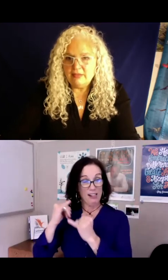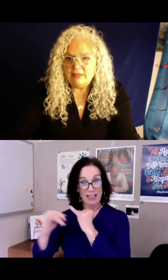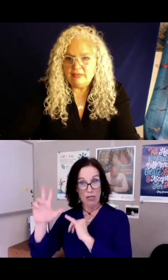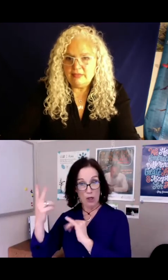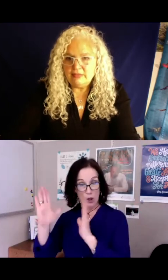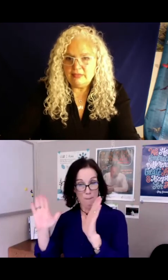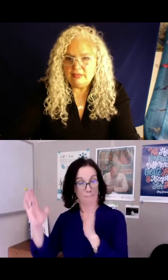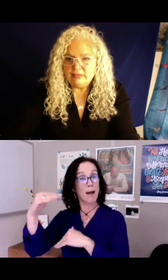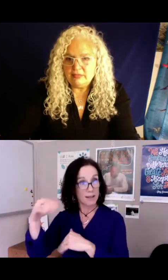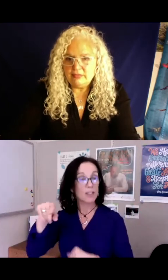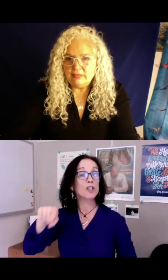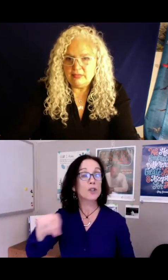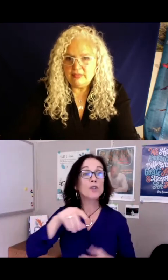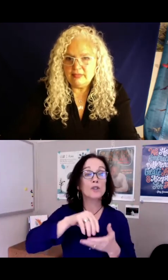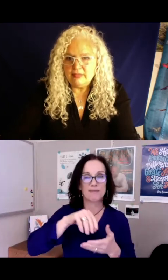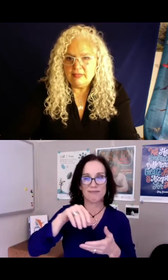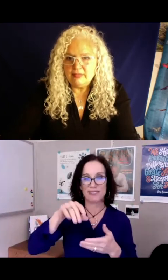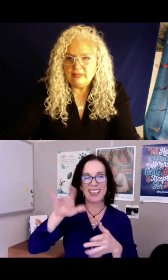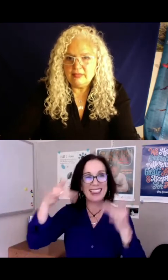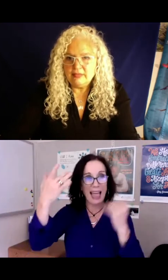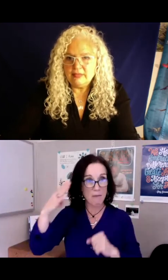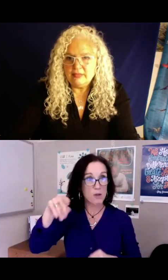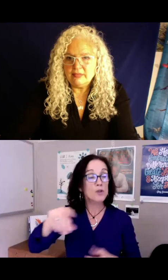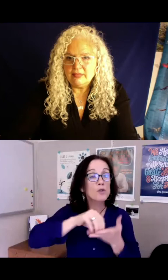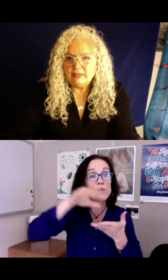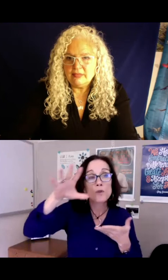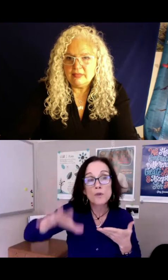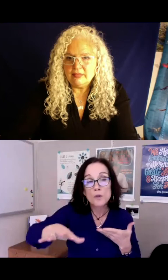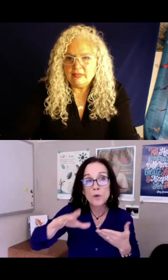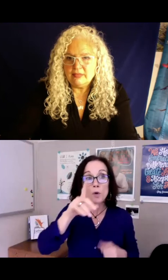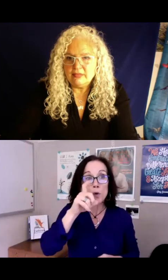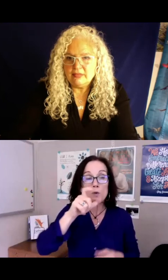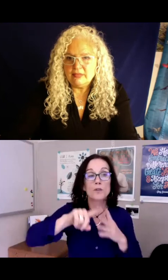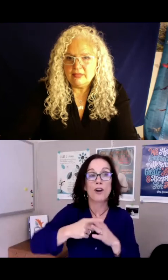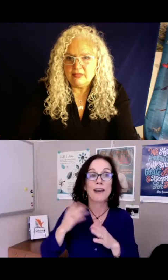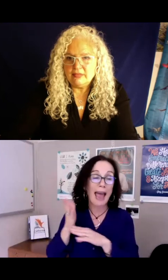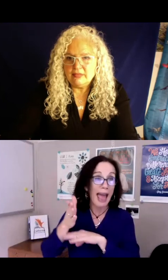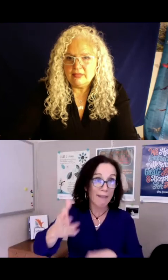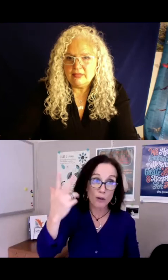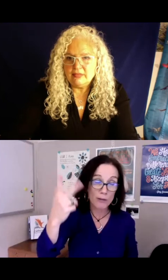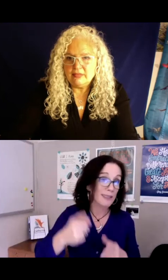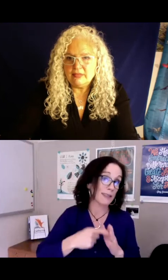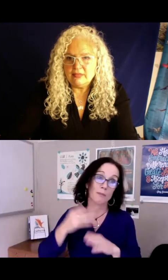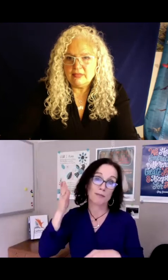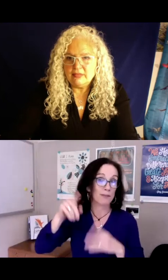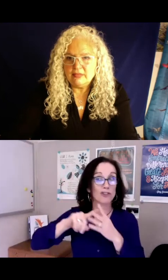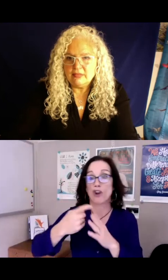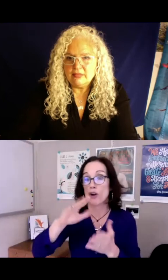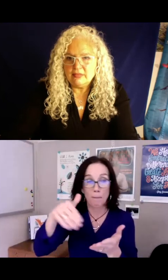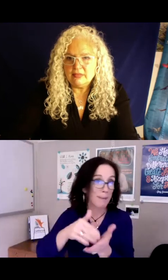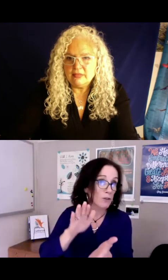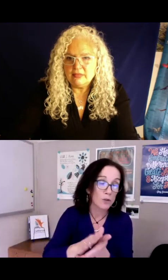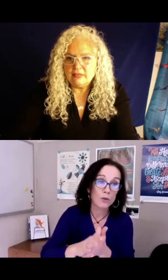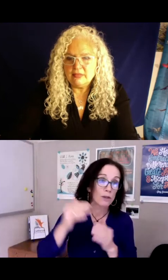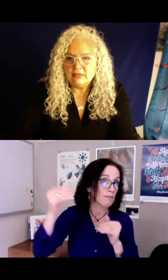Now the last third box here, the light blue, indicates students who started after the